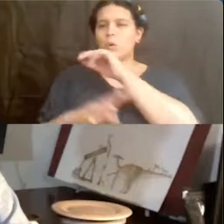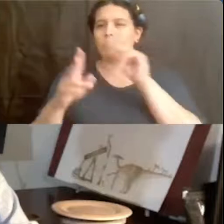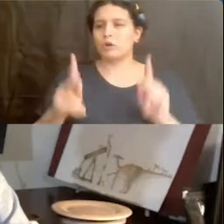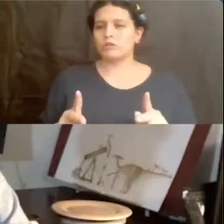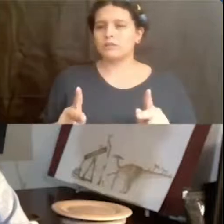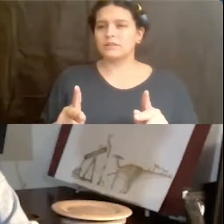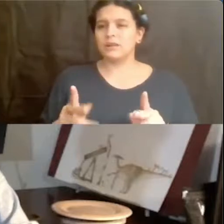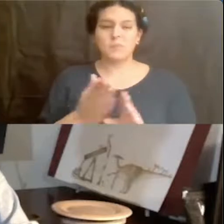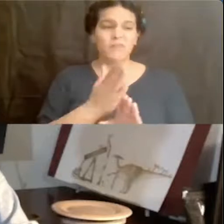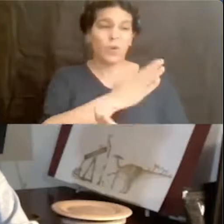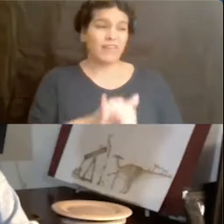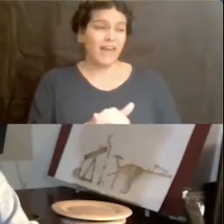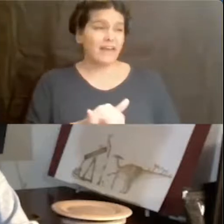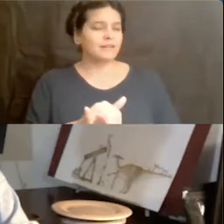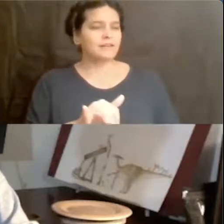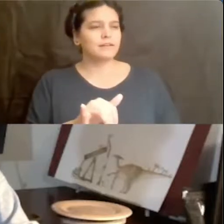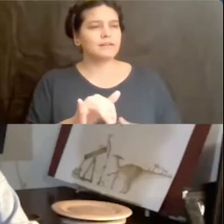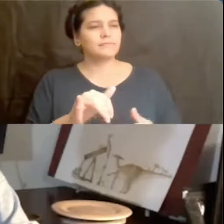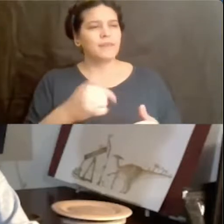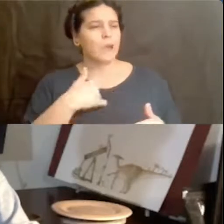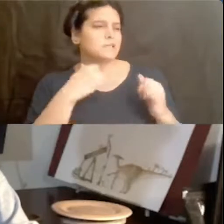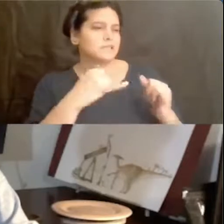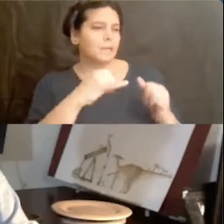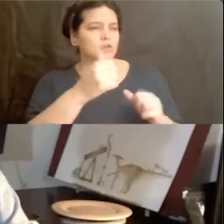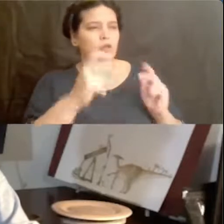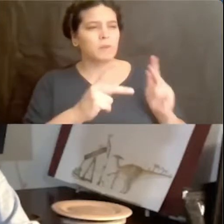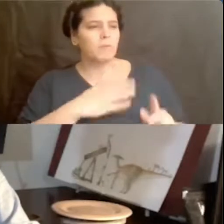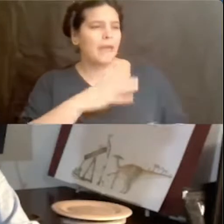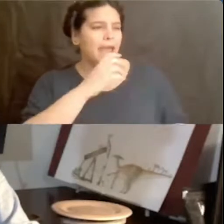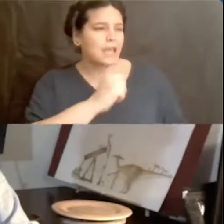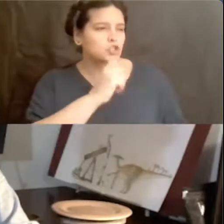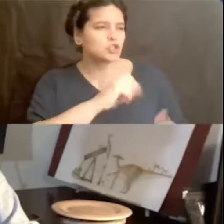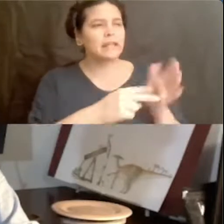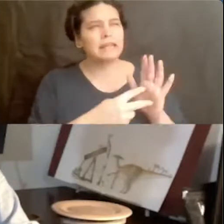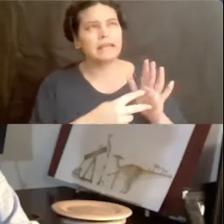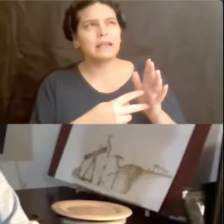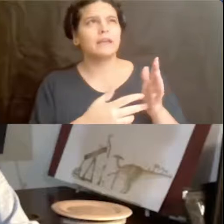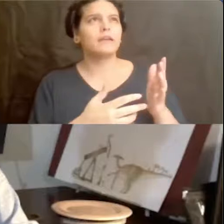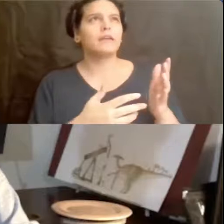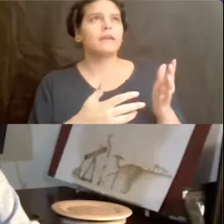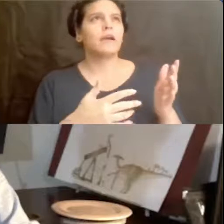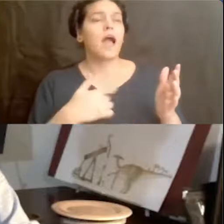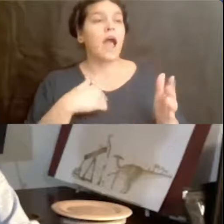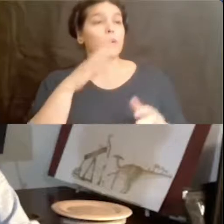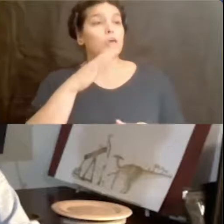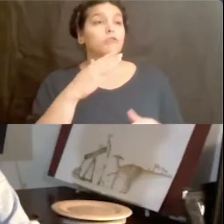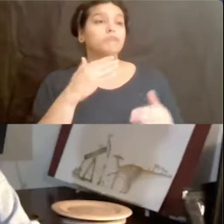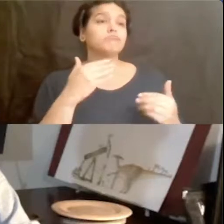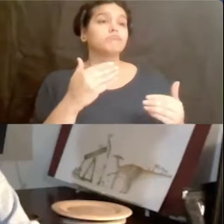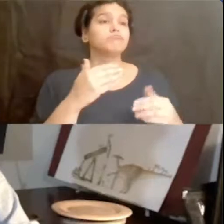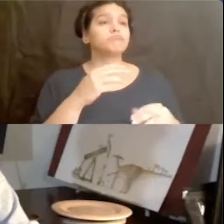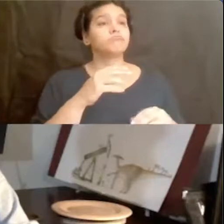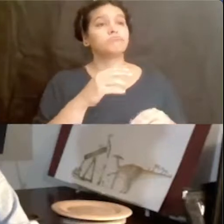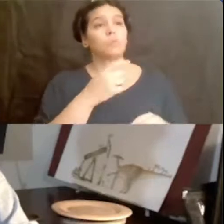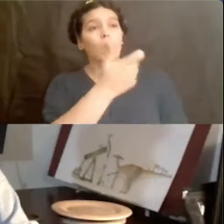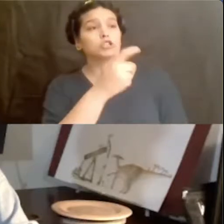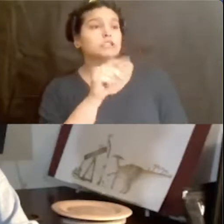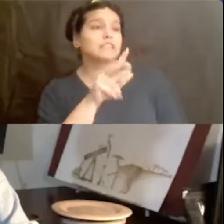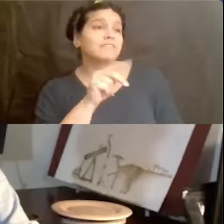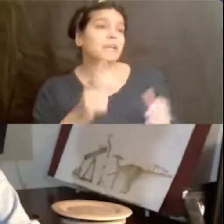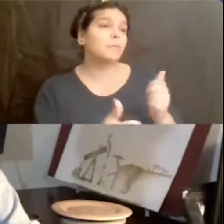age. Meaning, I watched TV most of the